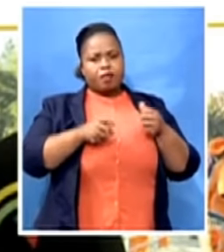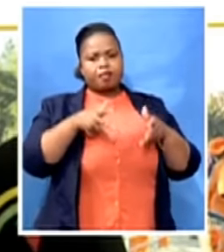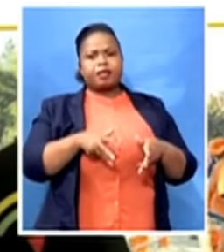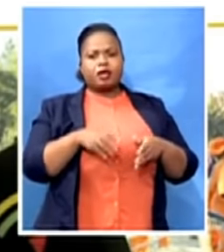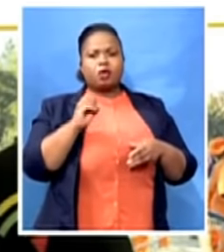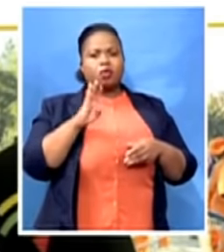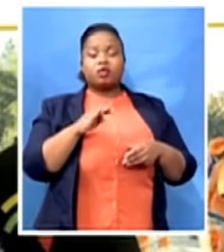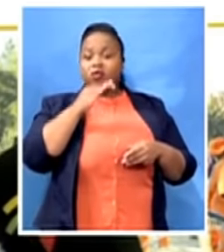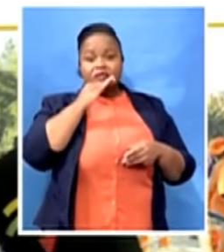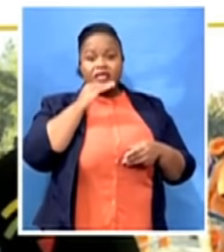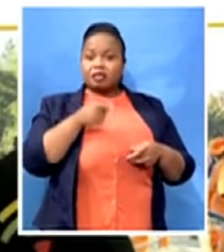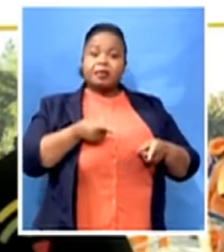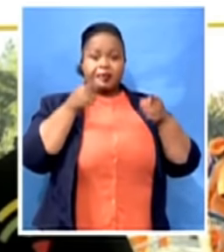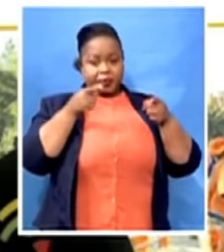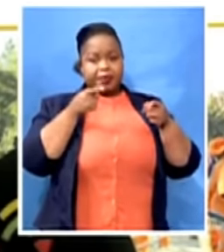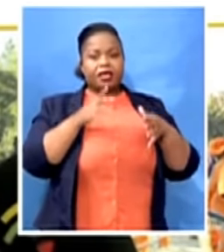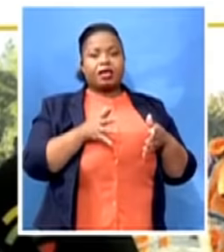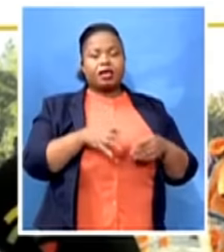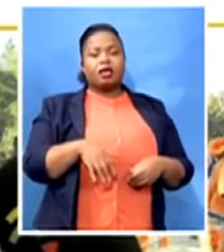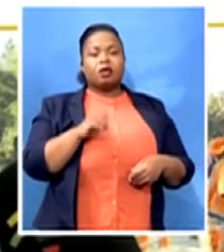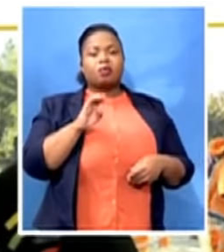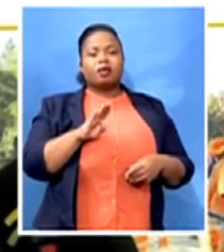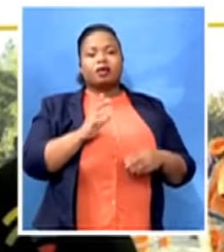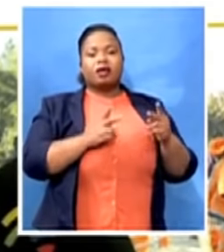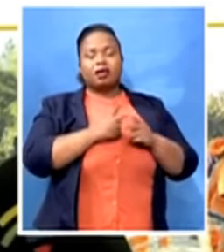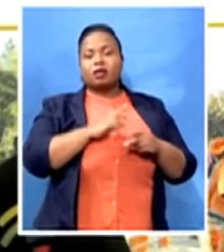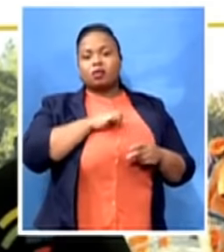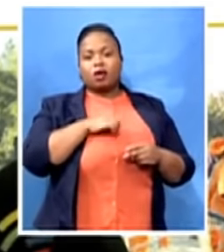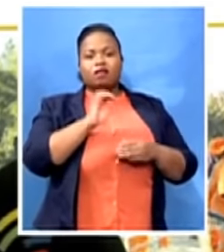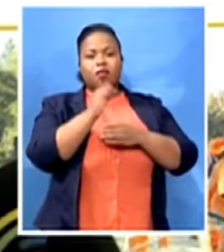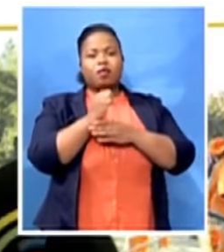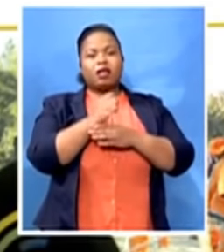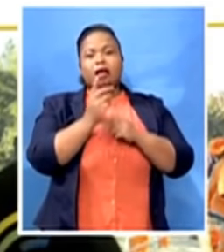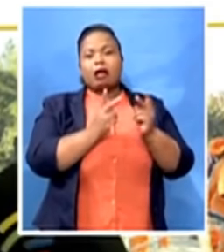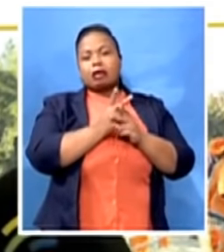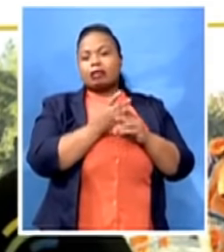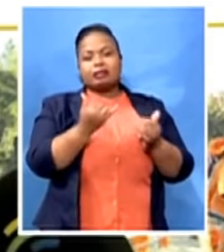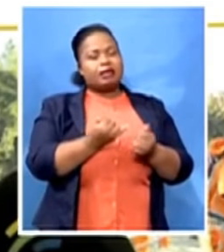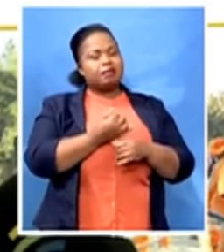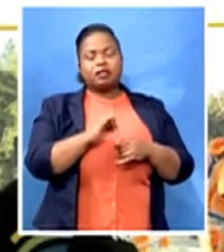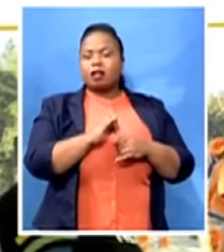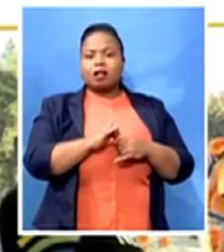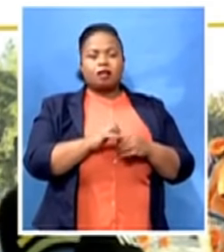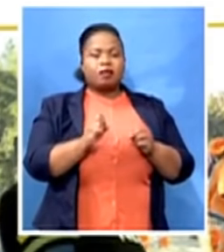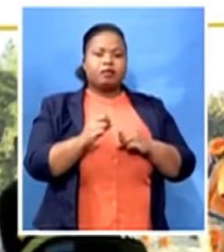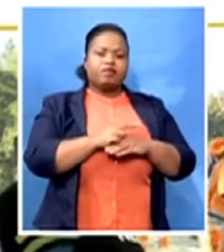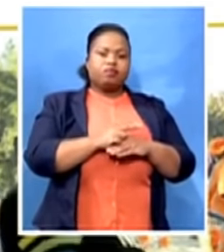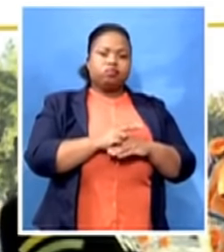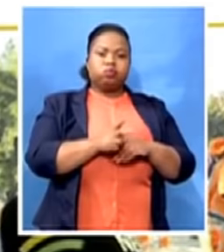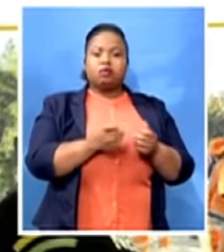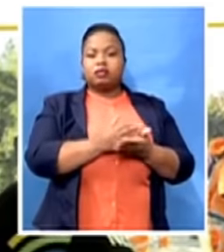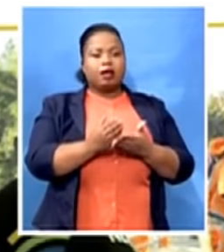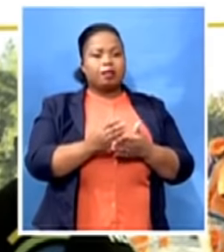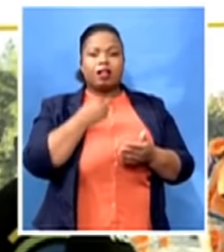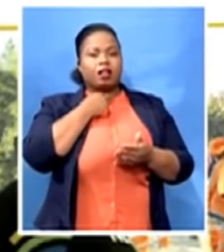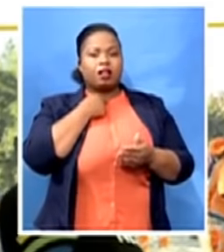we may be having this virus still moving, uncontrollable in Bloemfontein, unseen. So we need to make